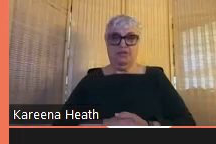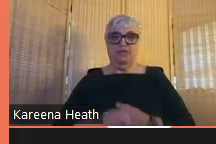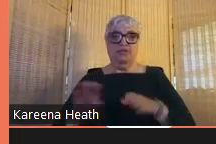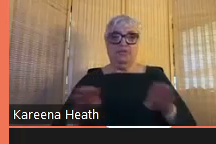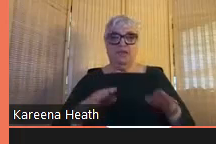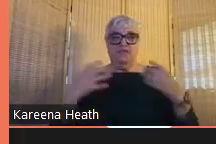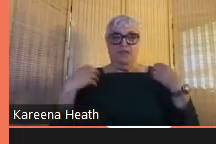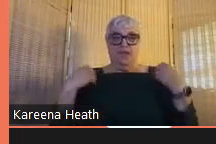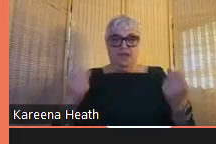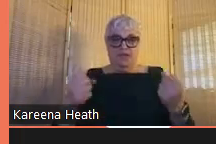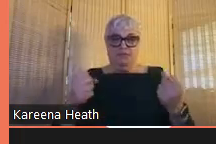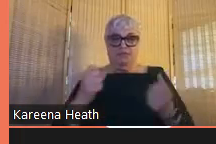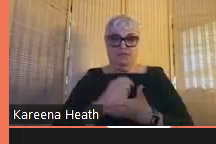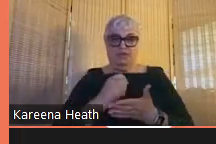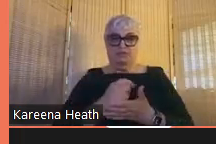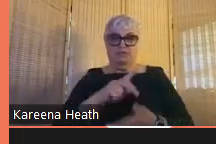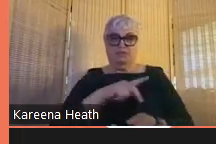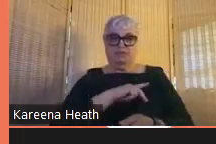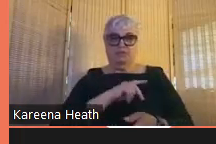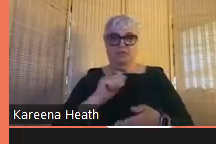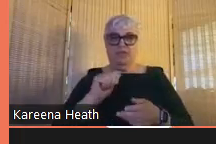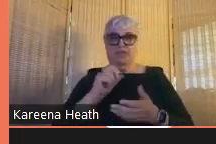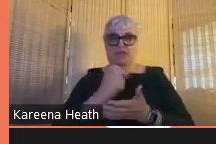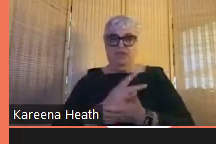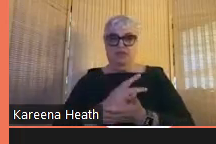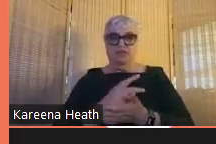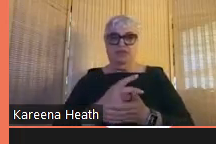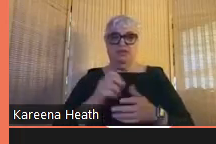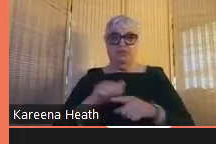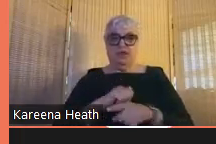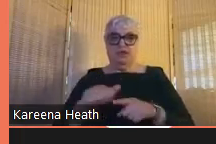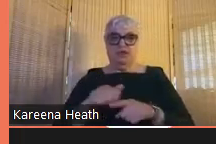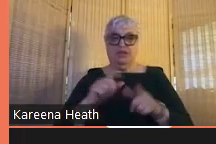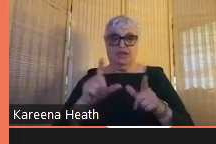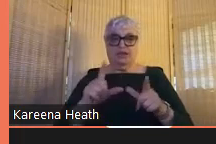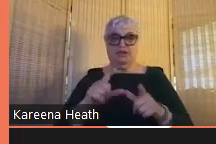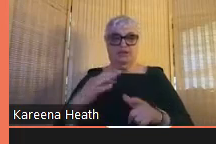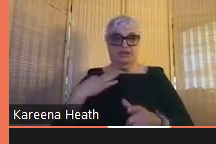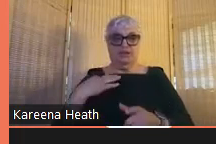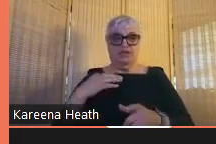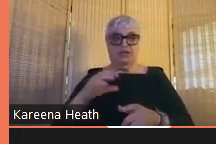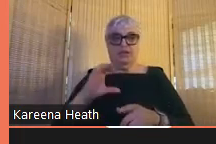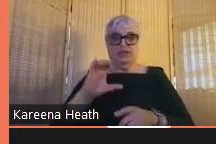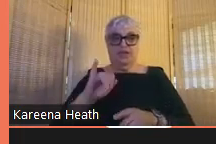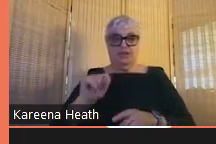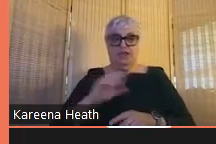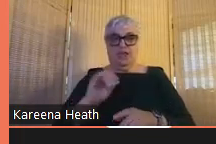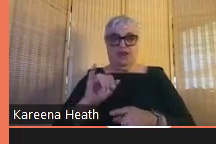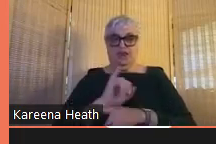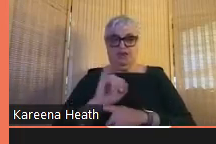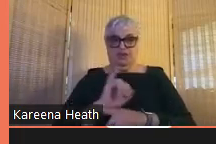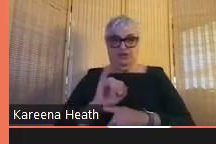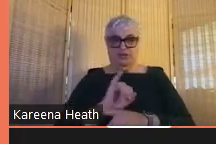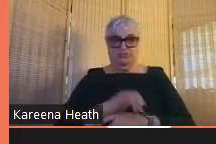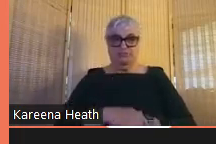treatment personnel include authorized practitioners, licensees, candidates, counselors in training, and interns. And